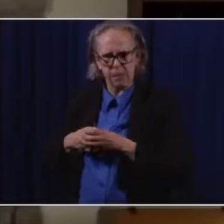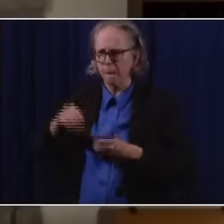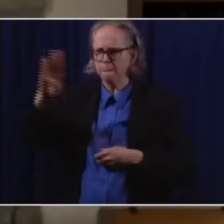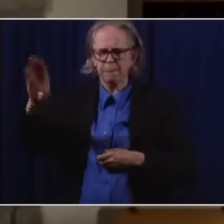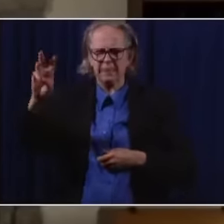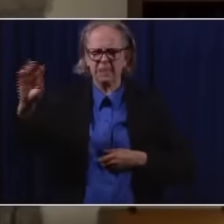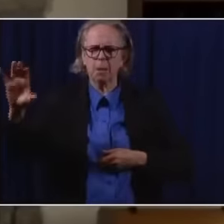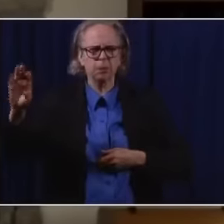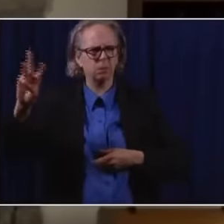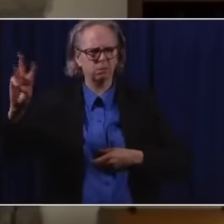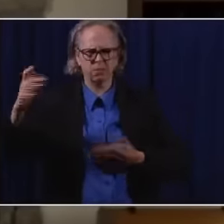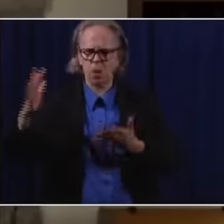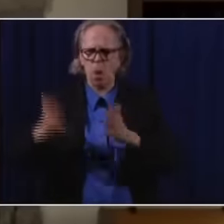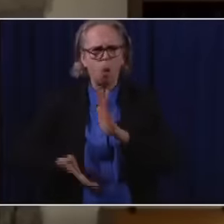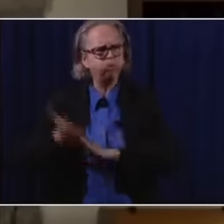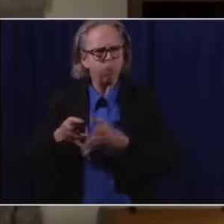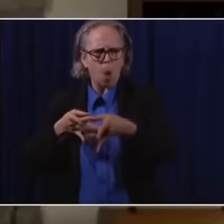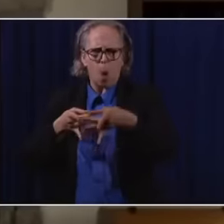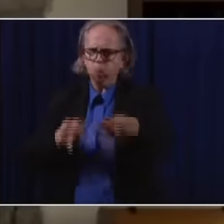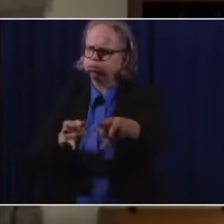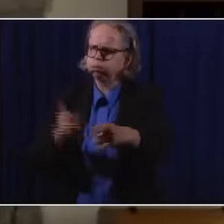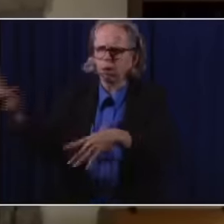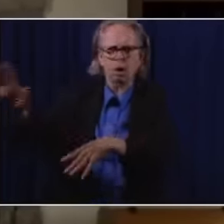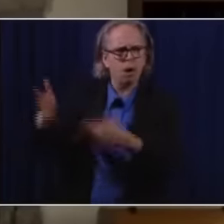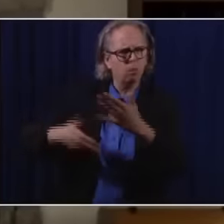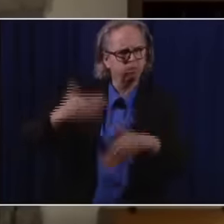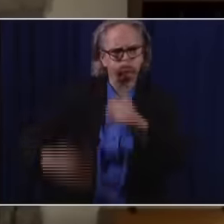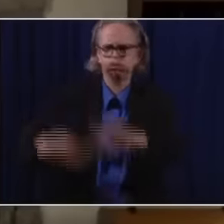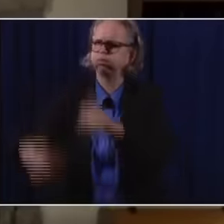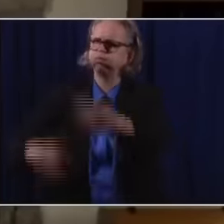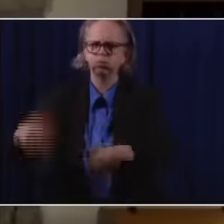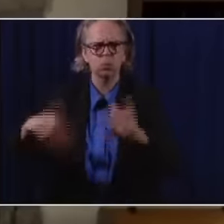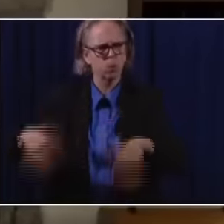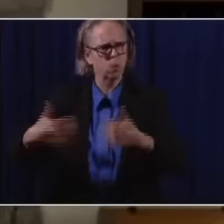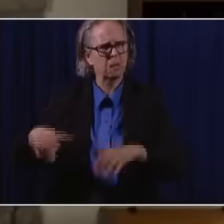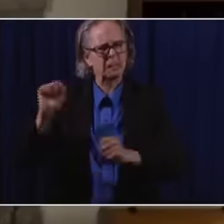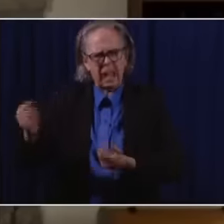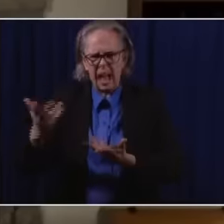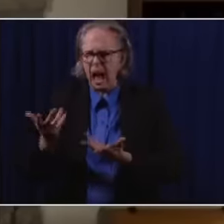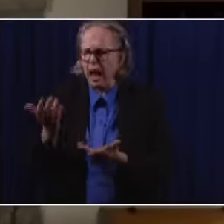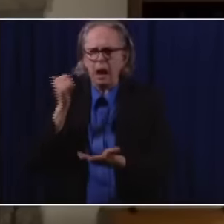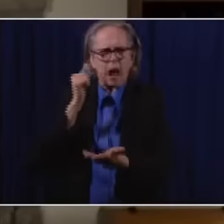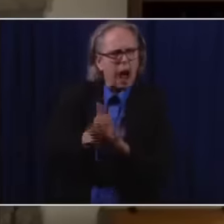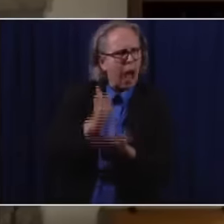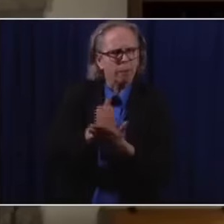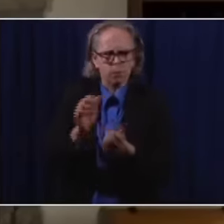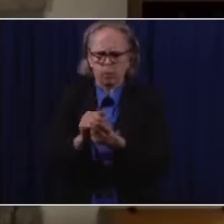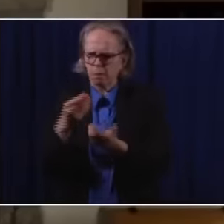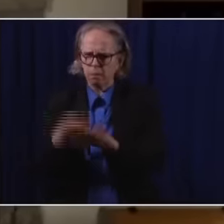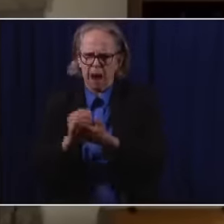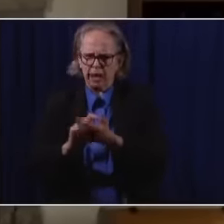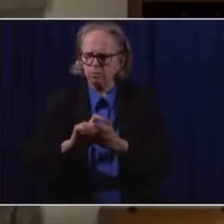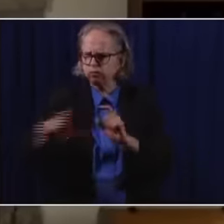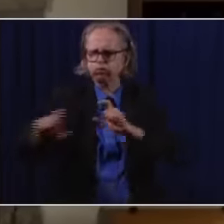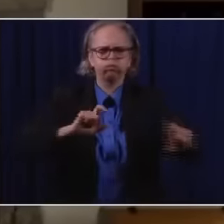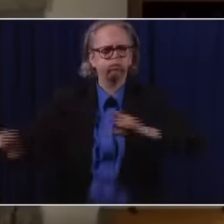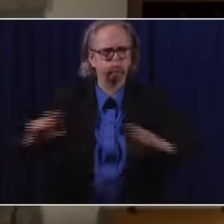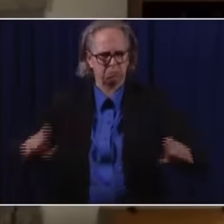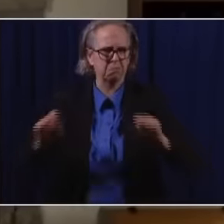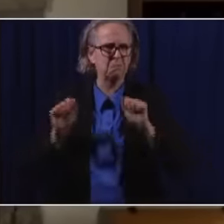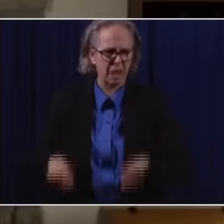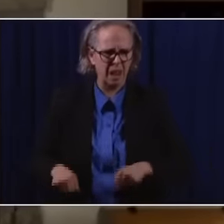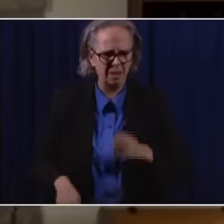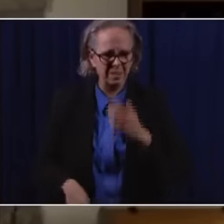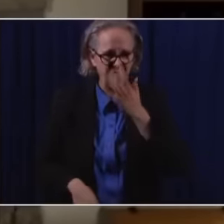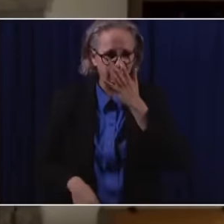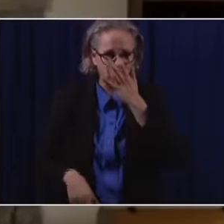well and is doing a very good job. These checks will be mailed starting, as I said, at the end of the week, and